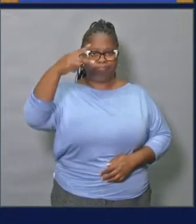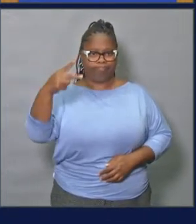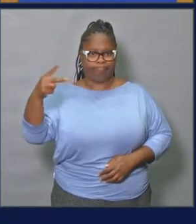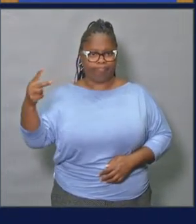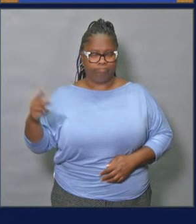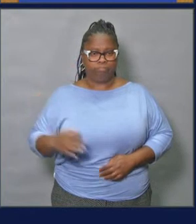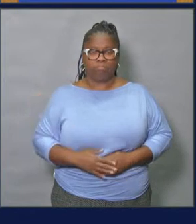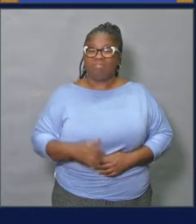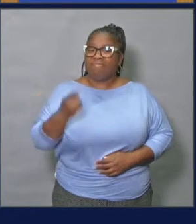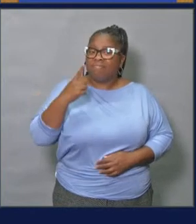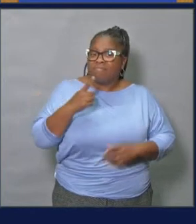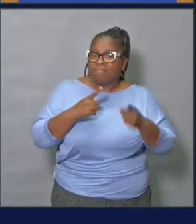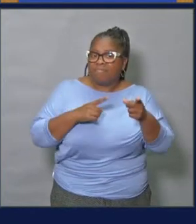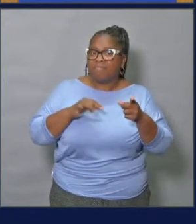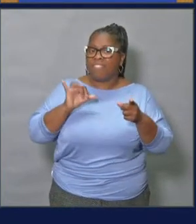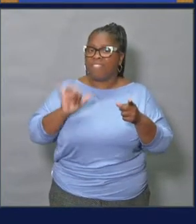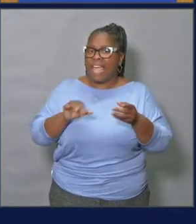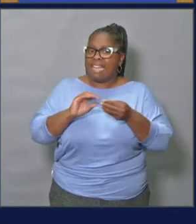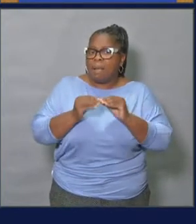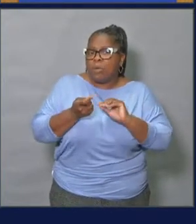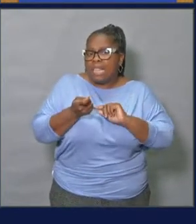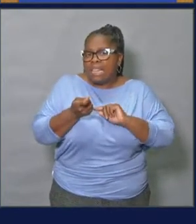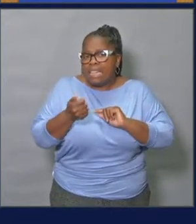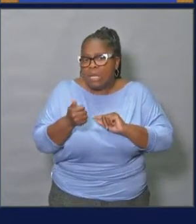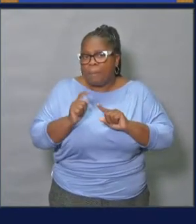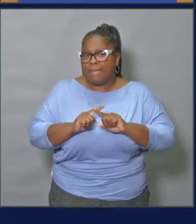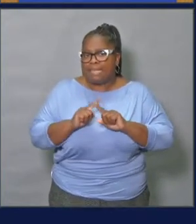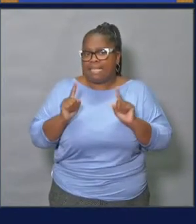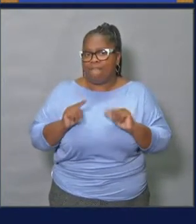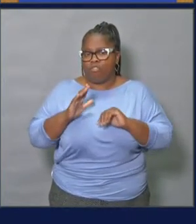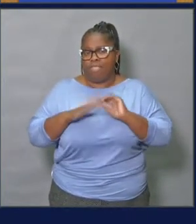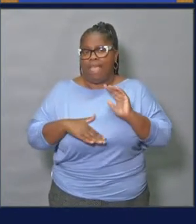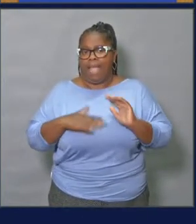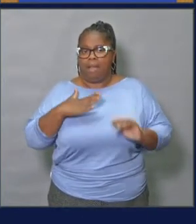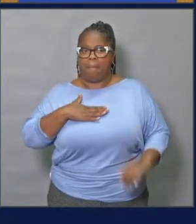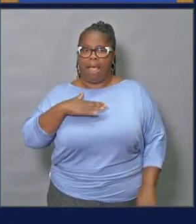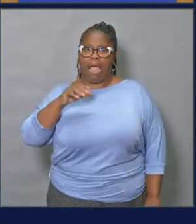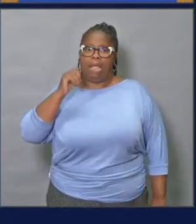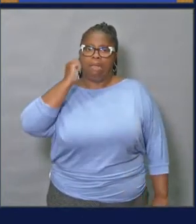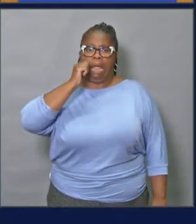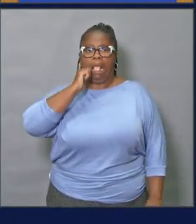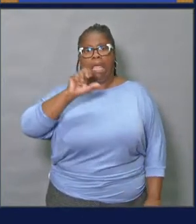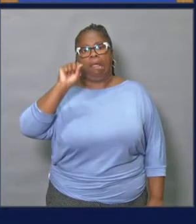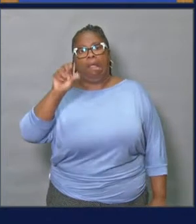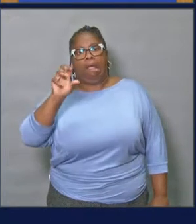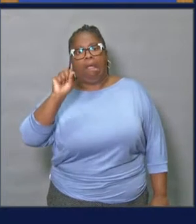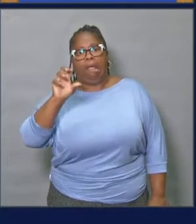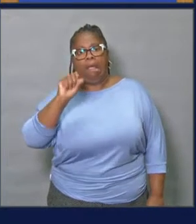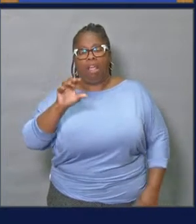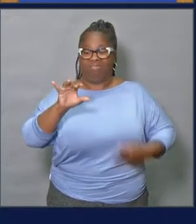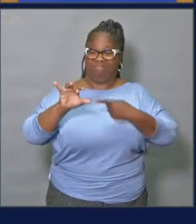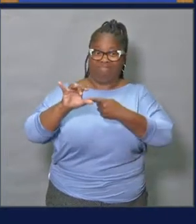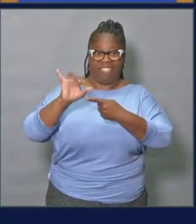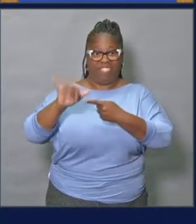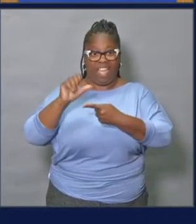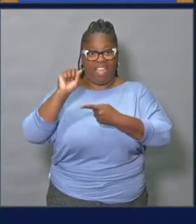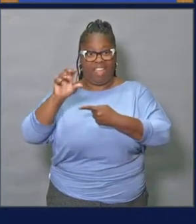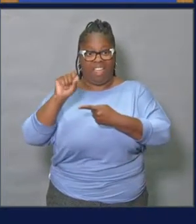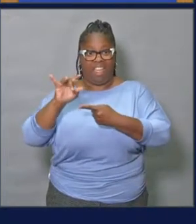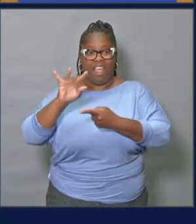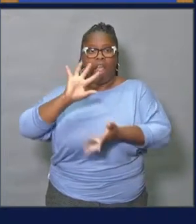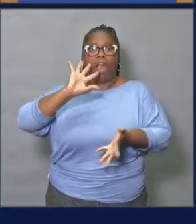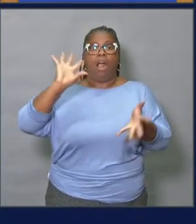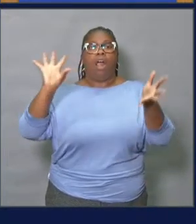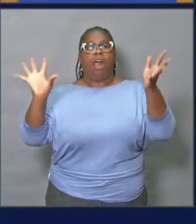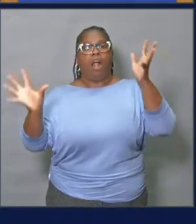to note that this is a slightly different number than the number we report every day. The number we report every day is really a cumulative number